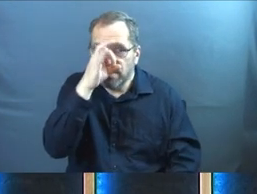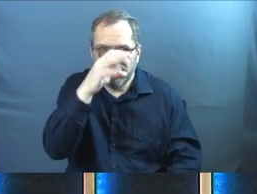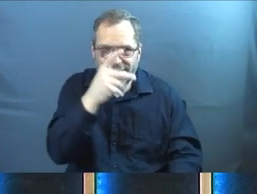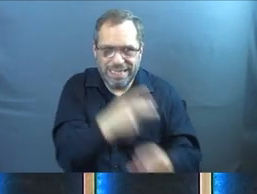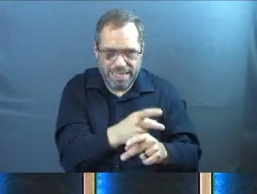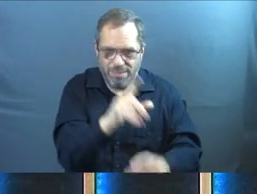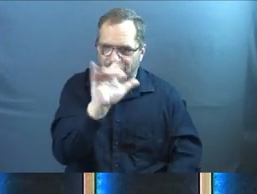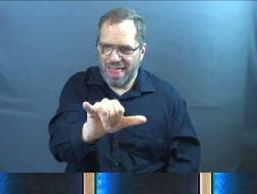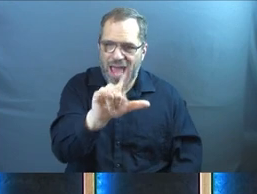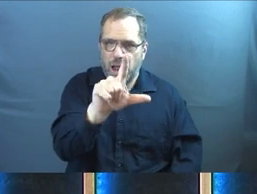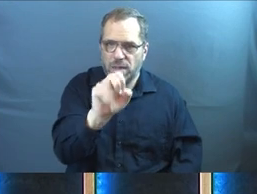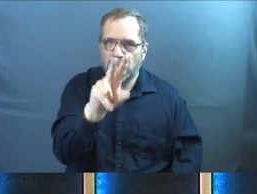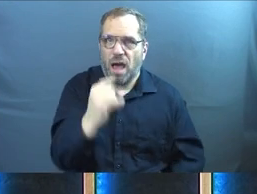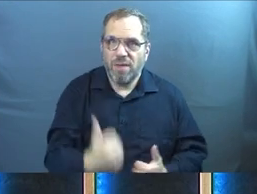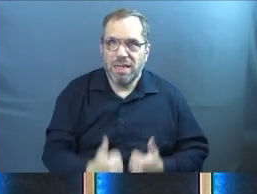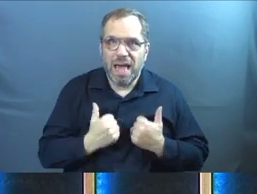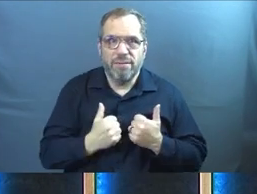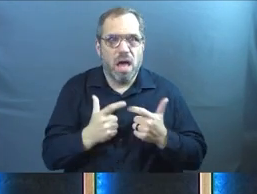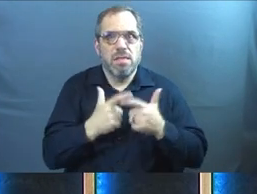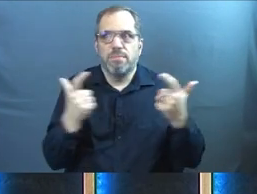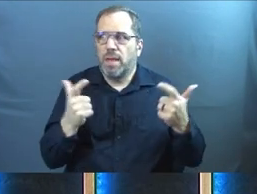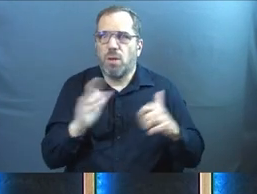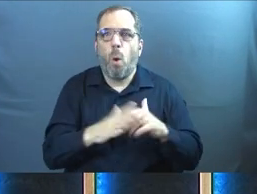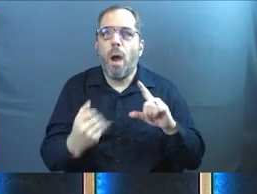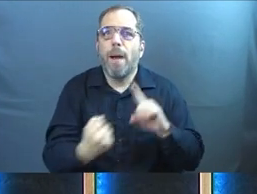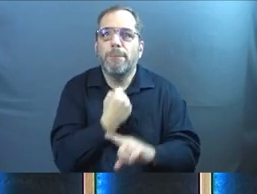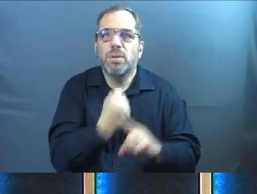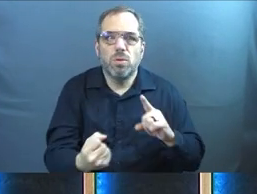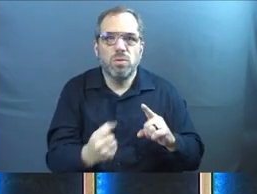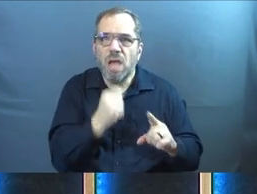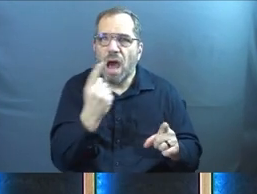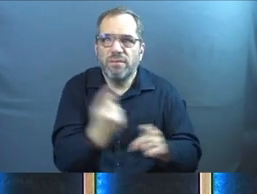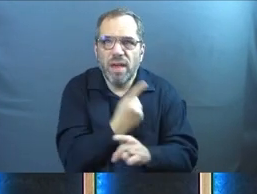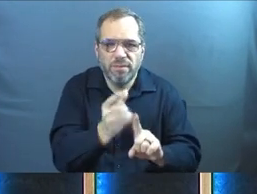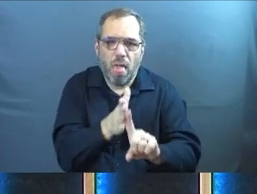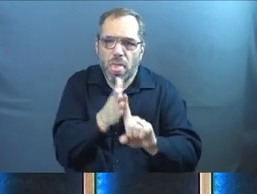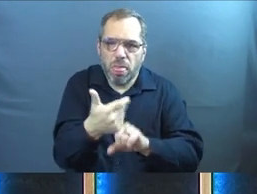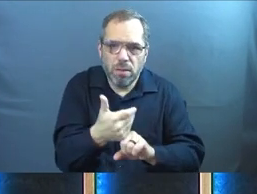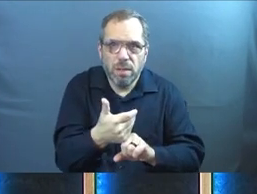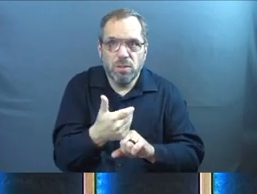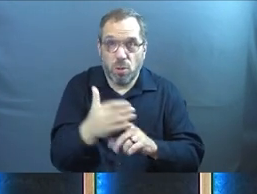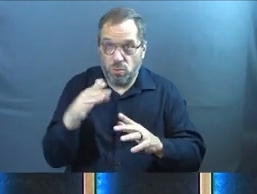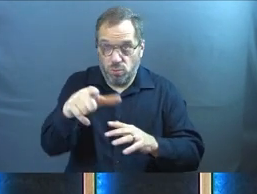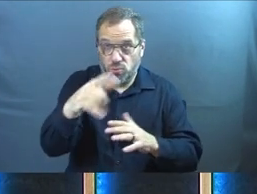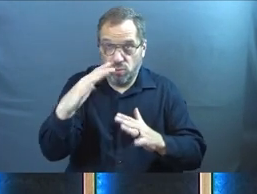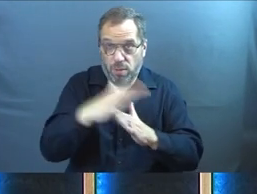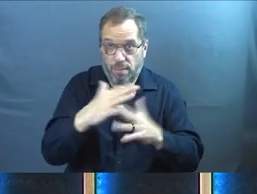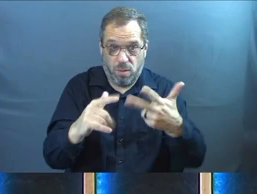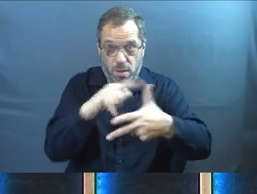to keep love alive. And then the big issues like abuse, unfaithfulness, and bitterness. So do you have your top three?